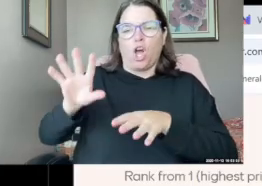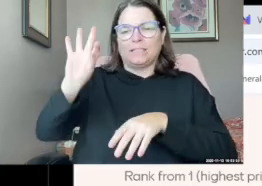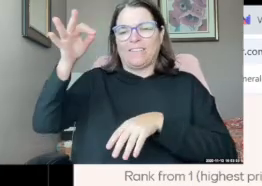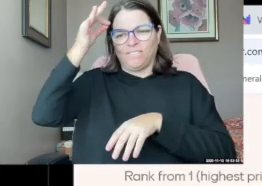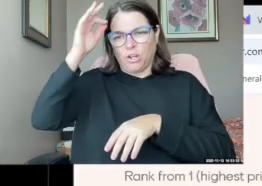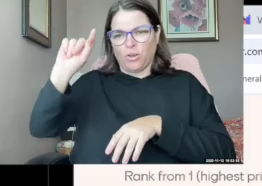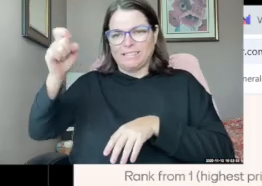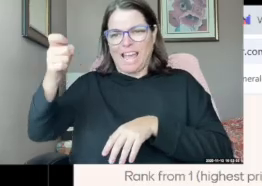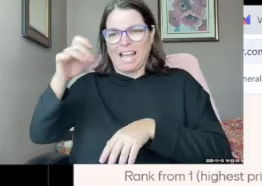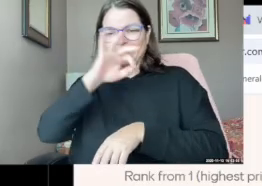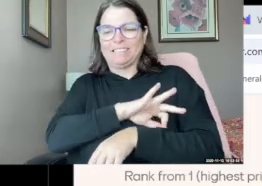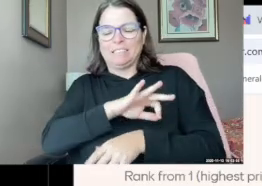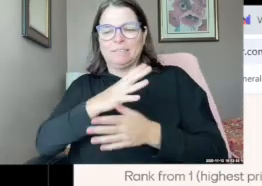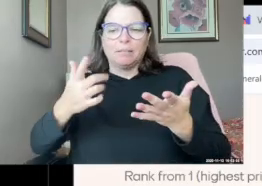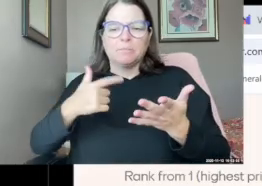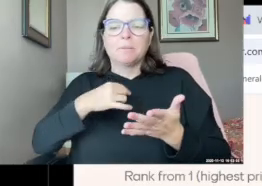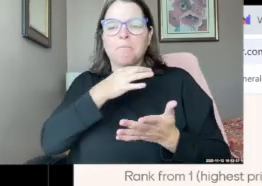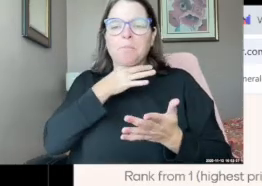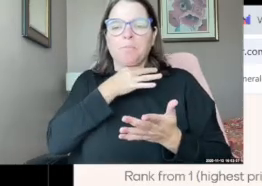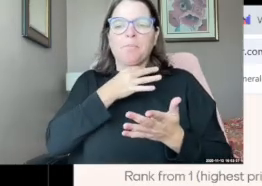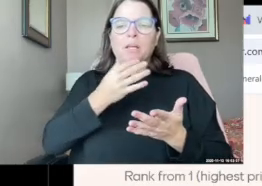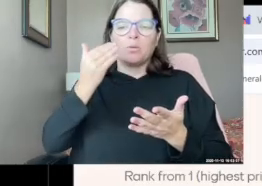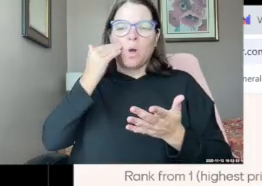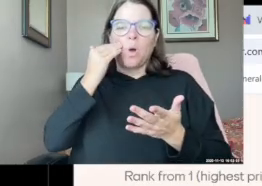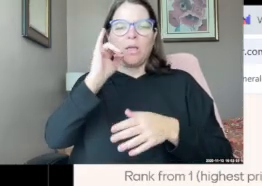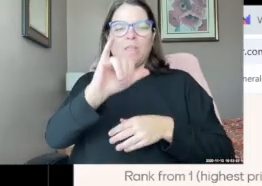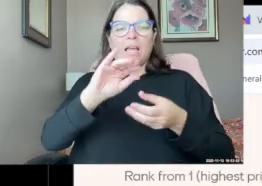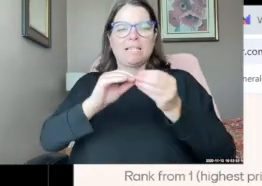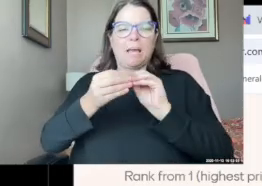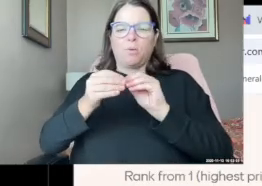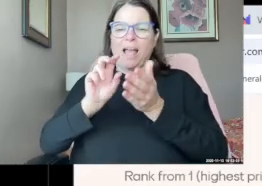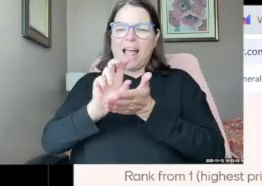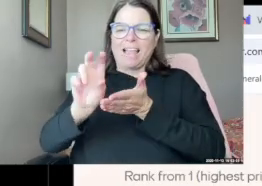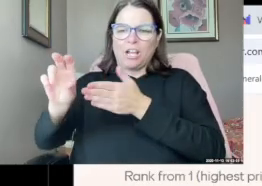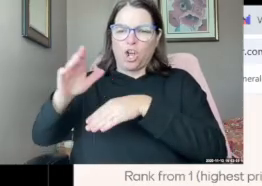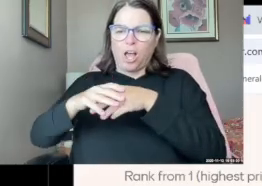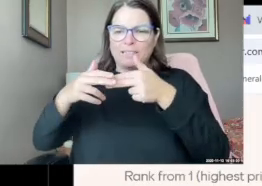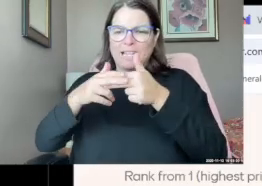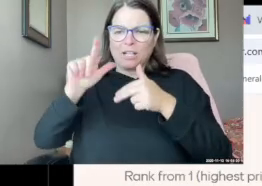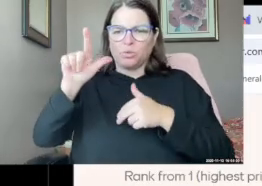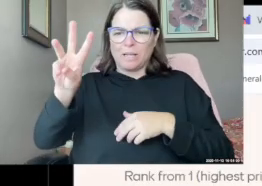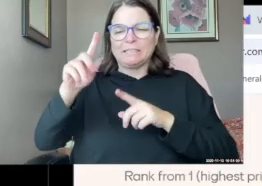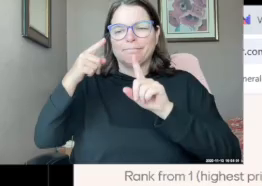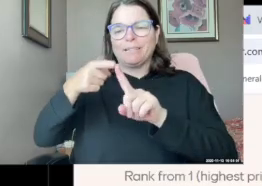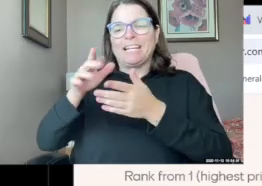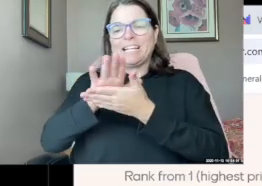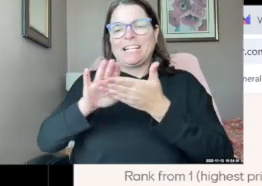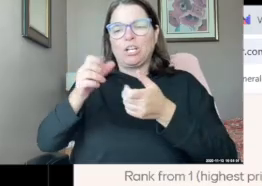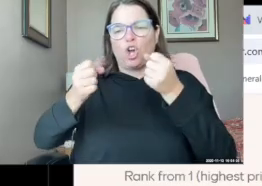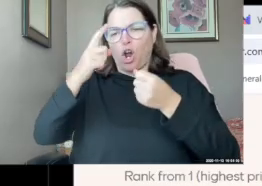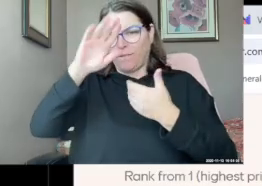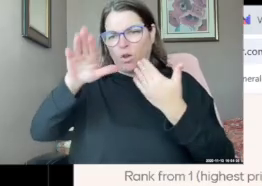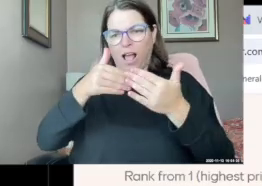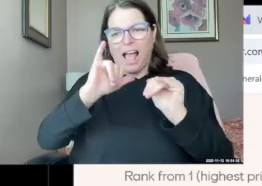lost federal tax credits. And I guess I'd be curious to hear how the allocations that were on slide